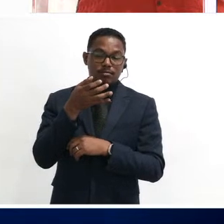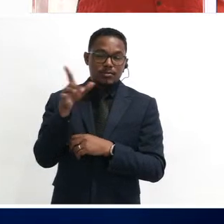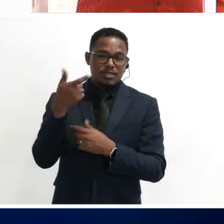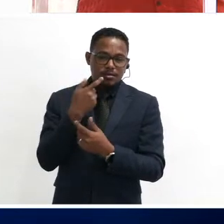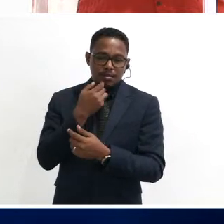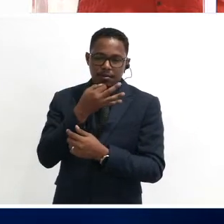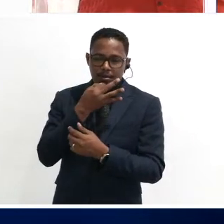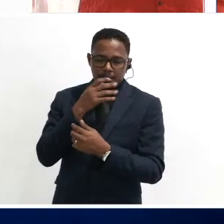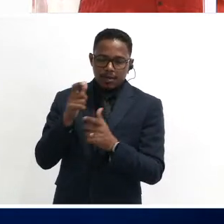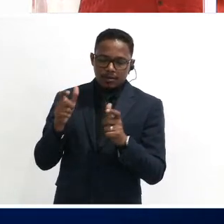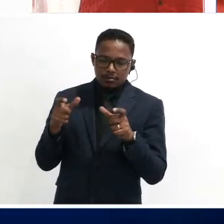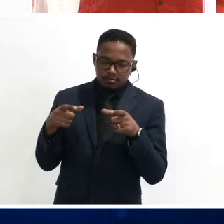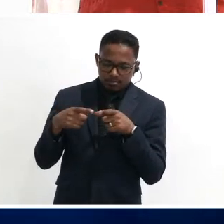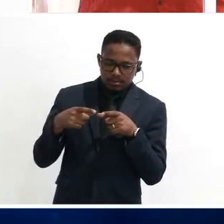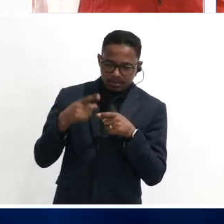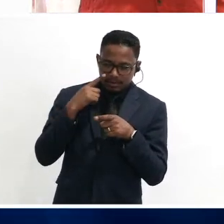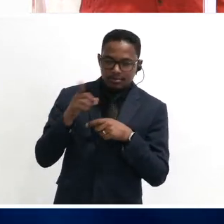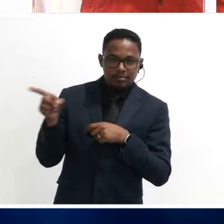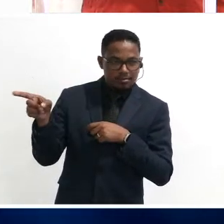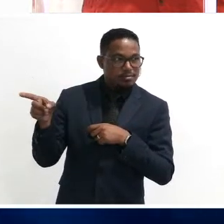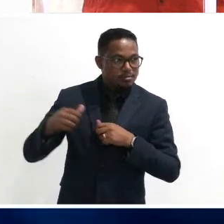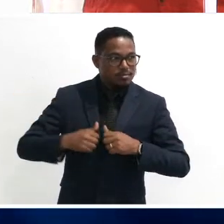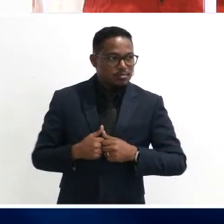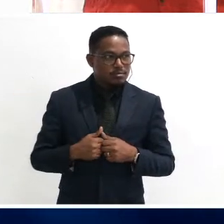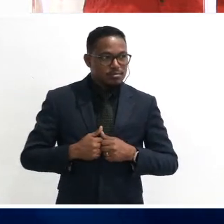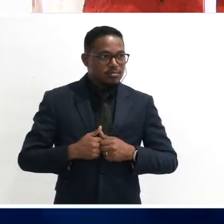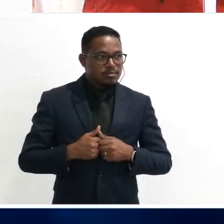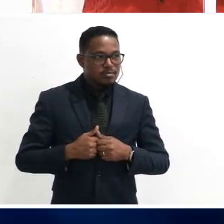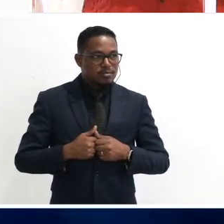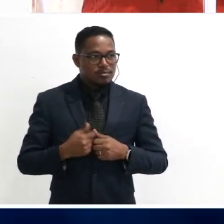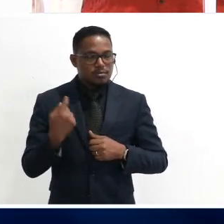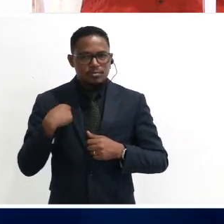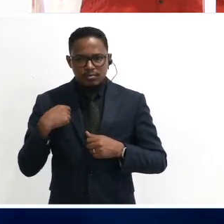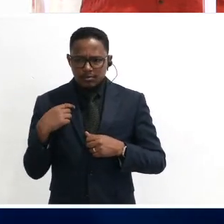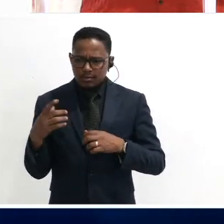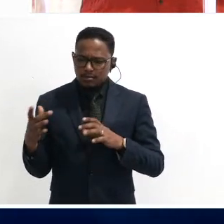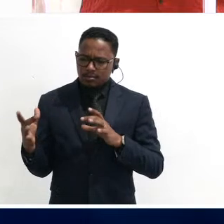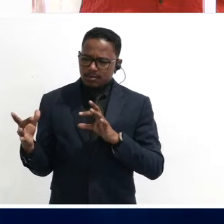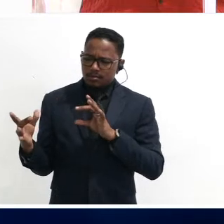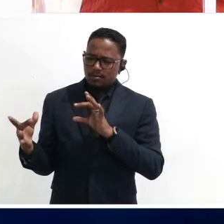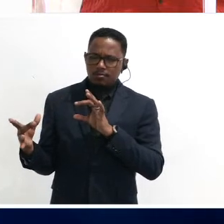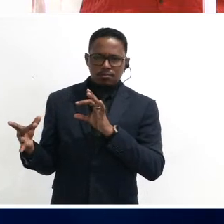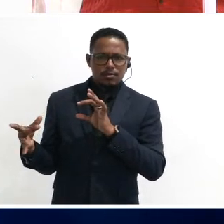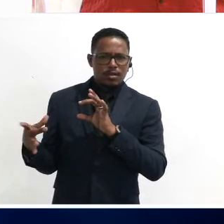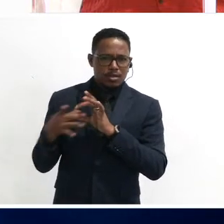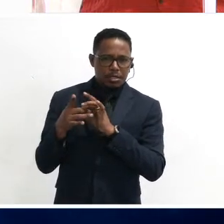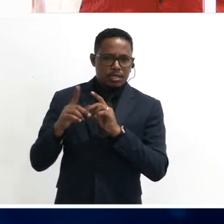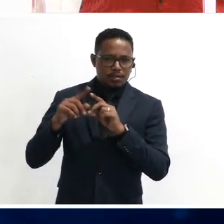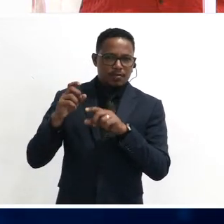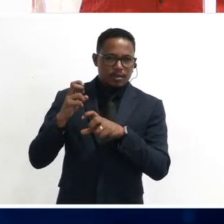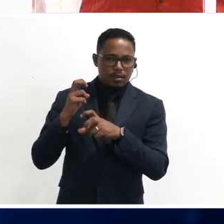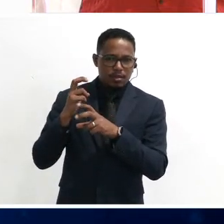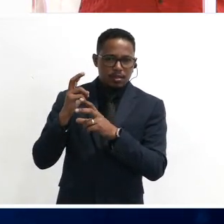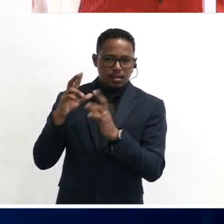to sometimes. So you see a variety of things here. On the left is kind